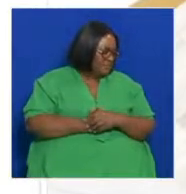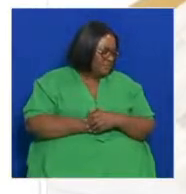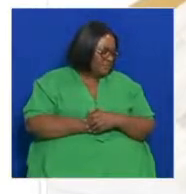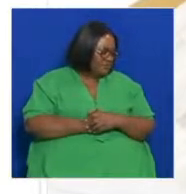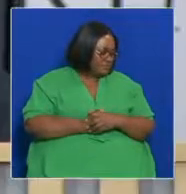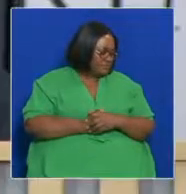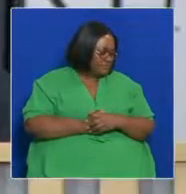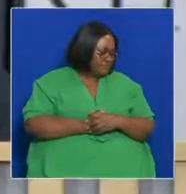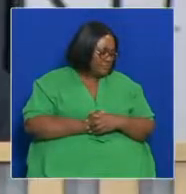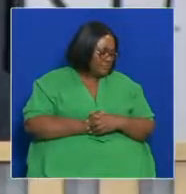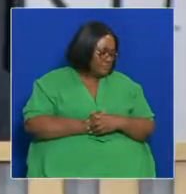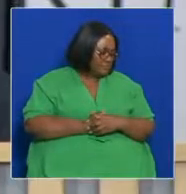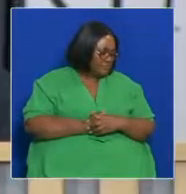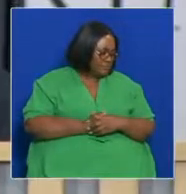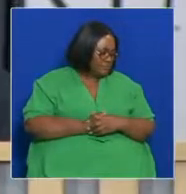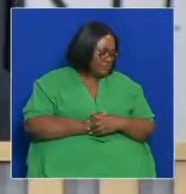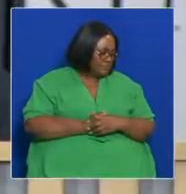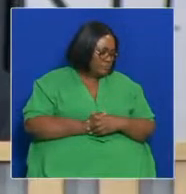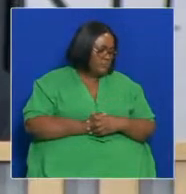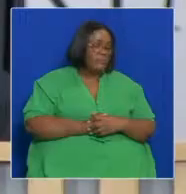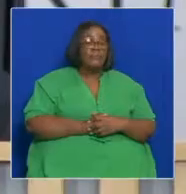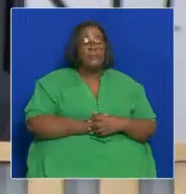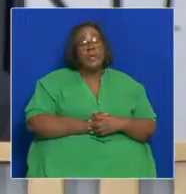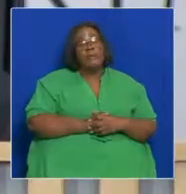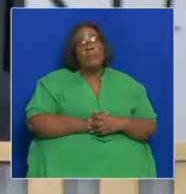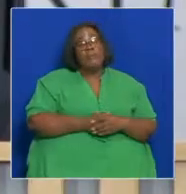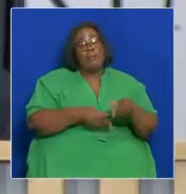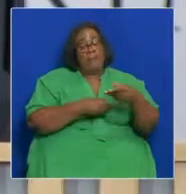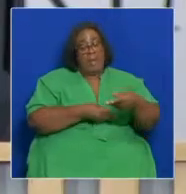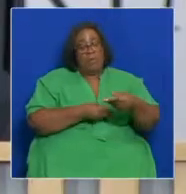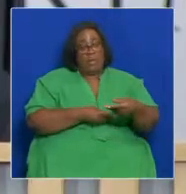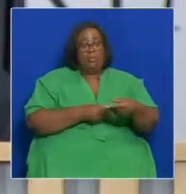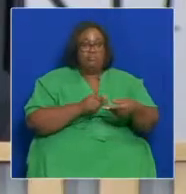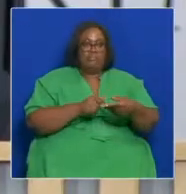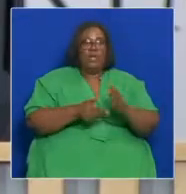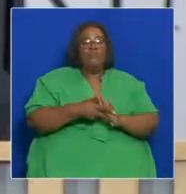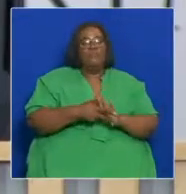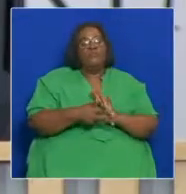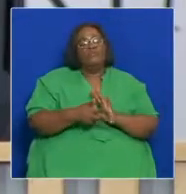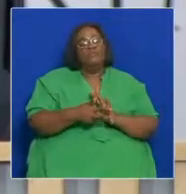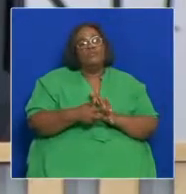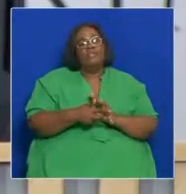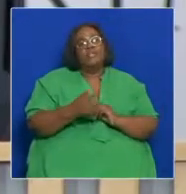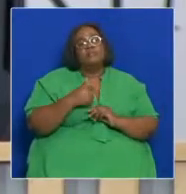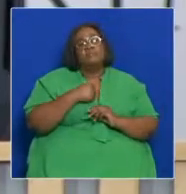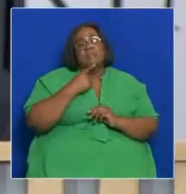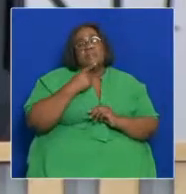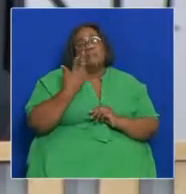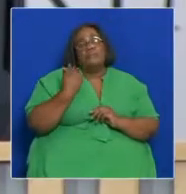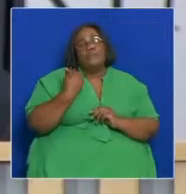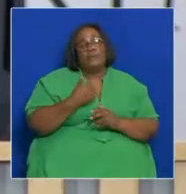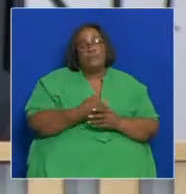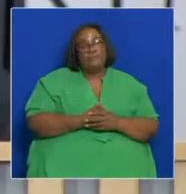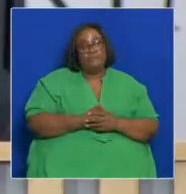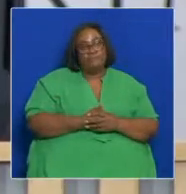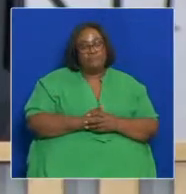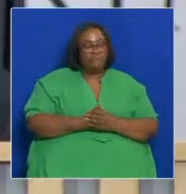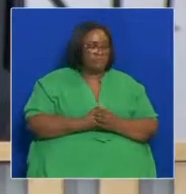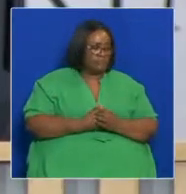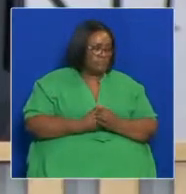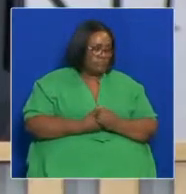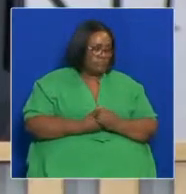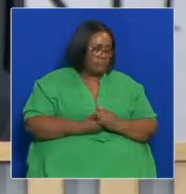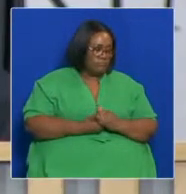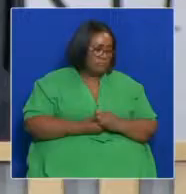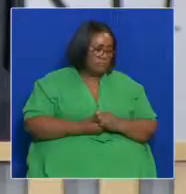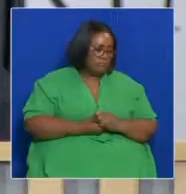The manual was approved, as I've indicated, and other colleagues have also stated that. It was